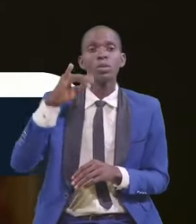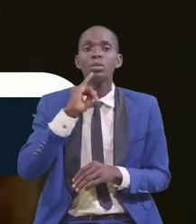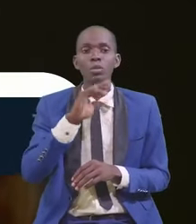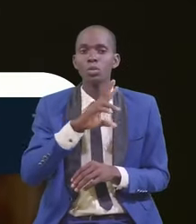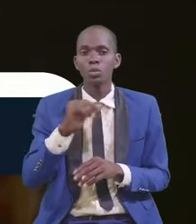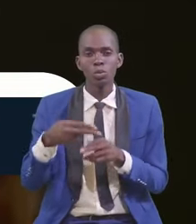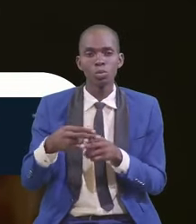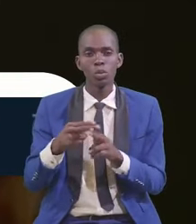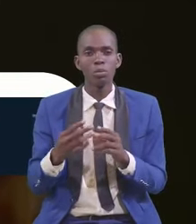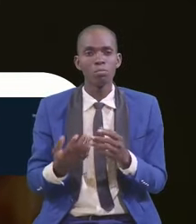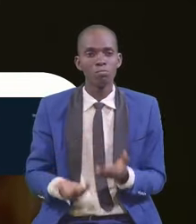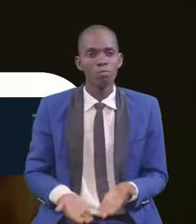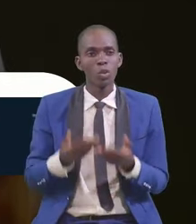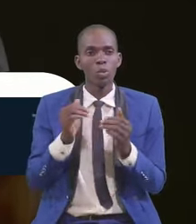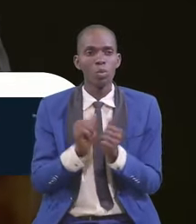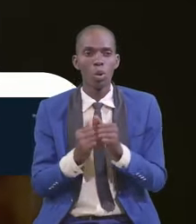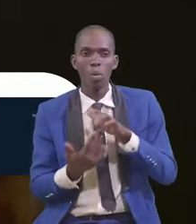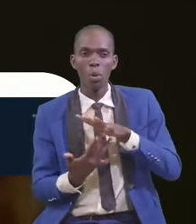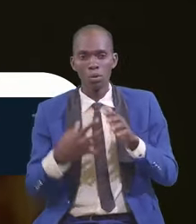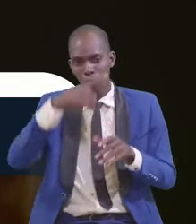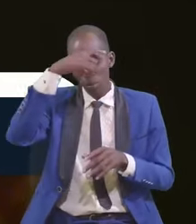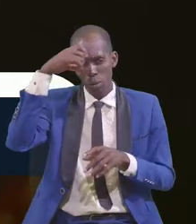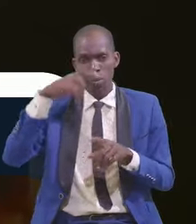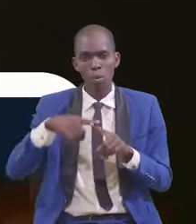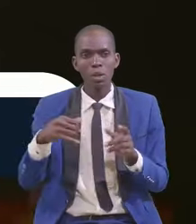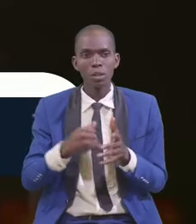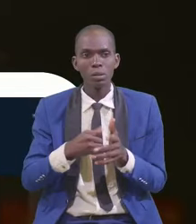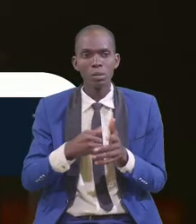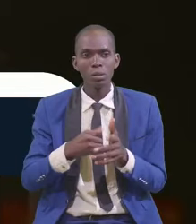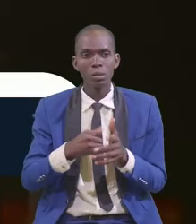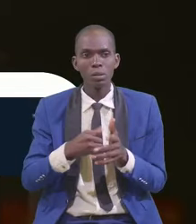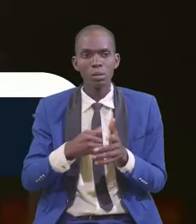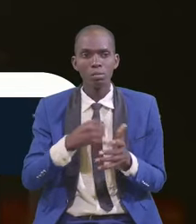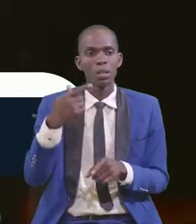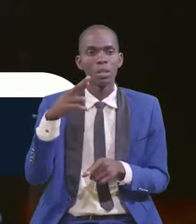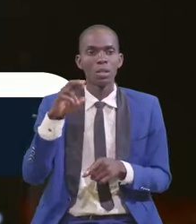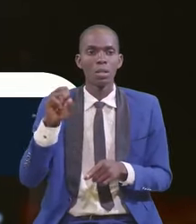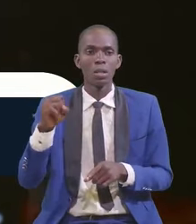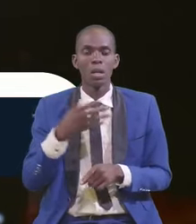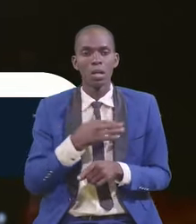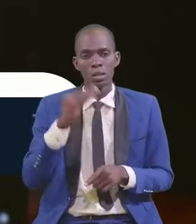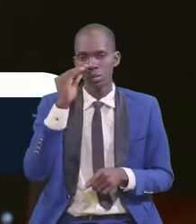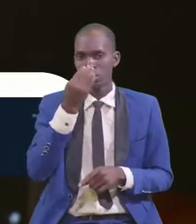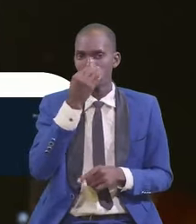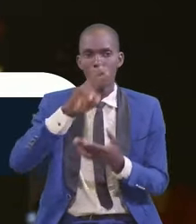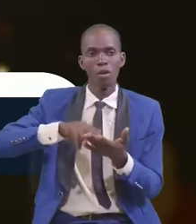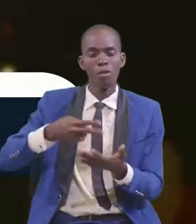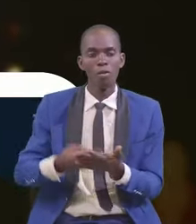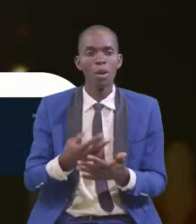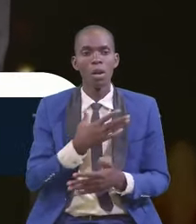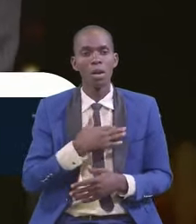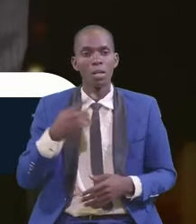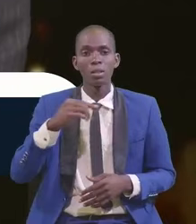but it wither the grass and the flower there Falls and the